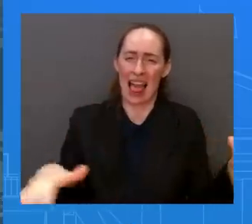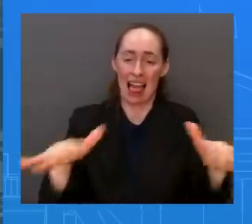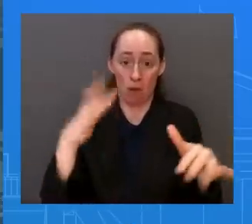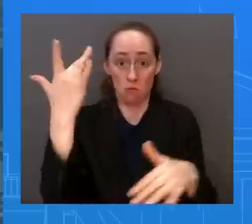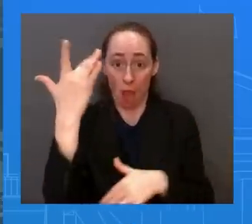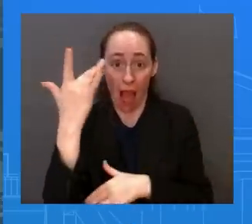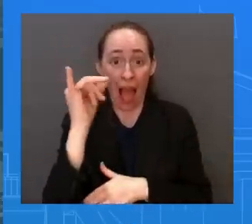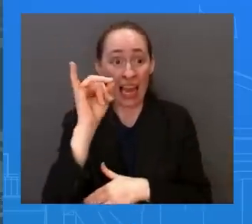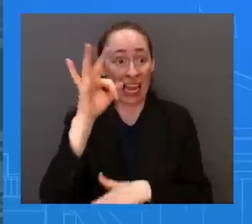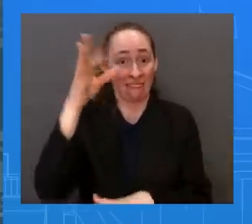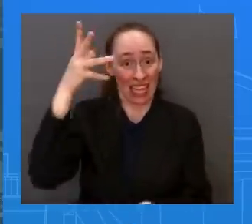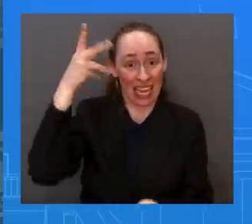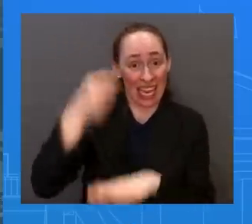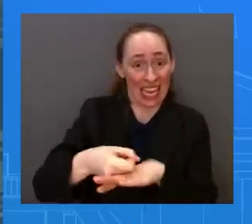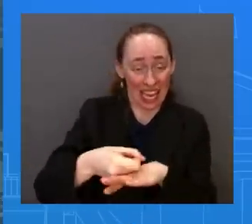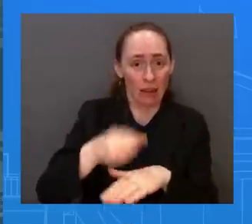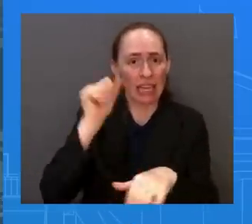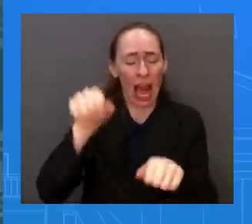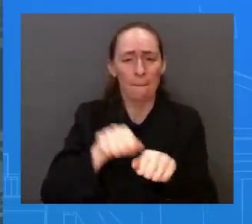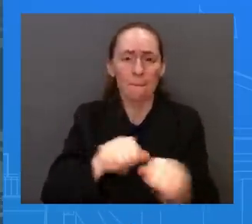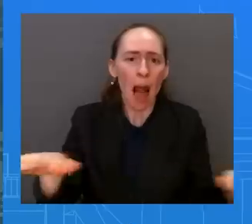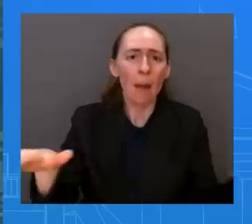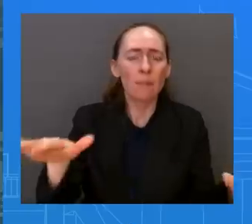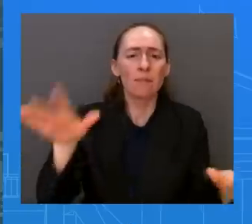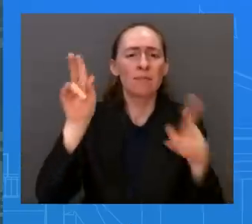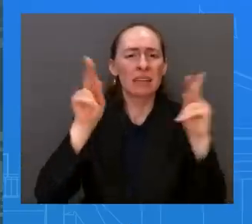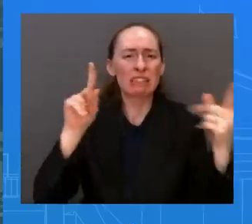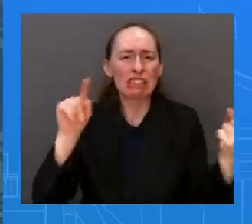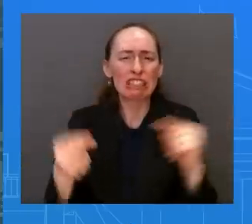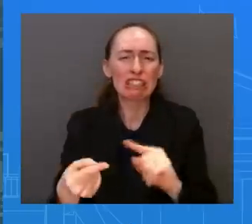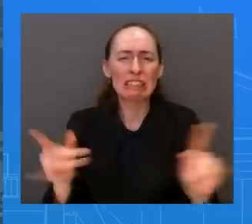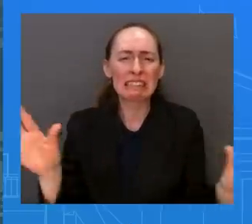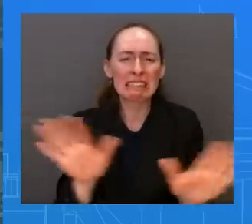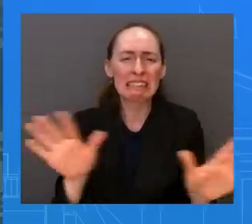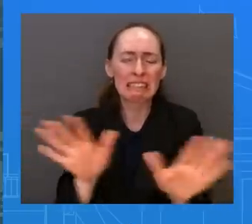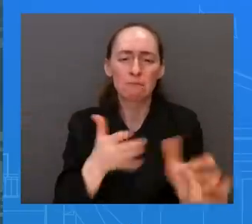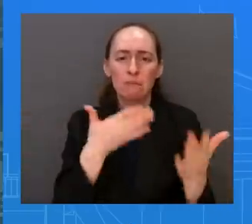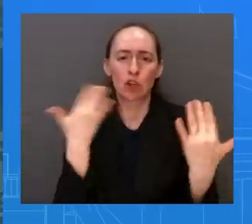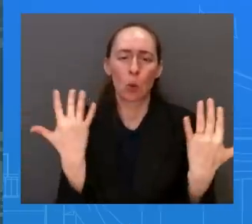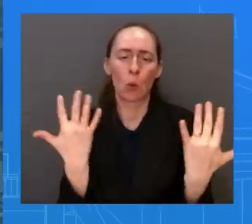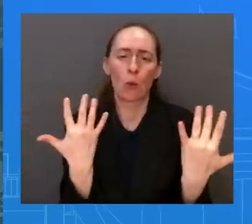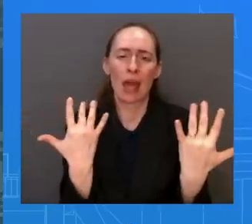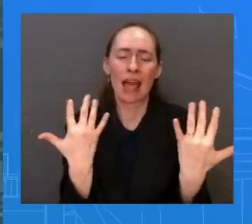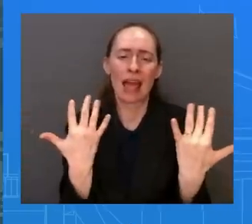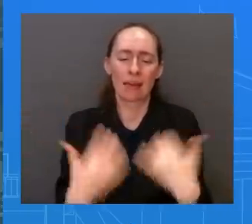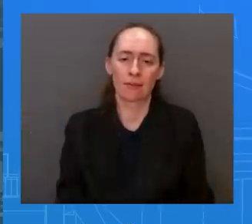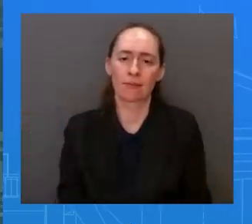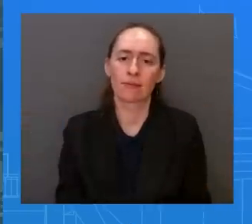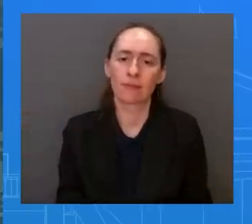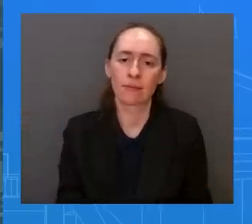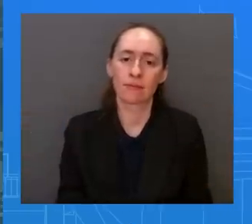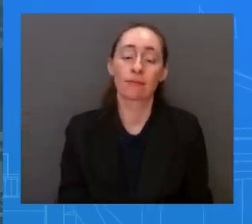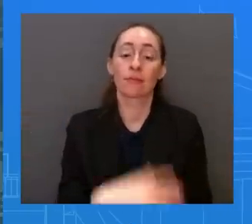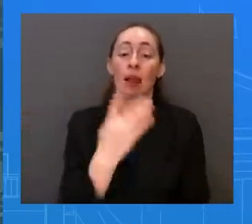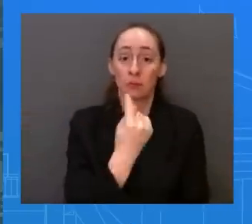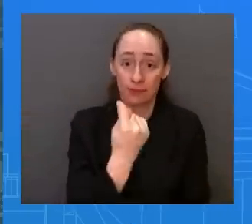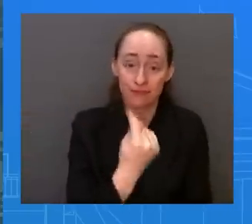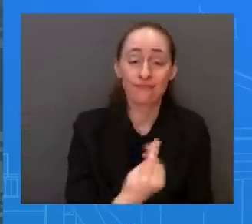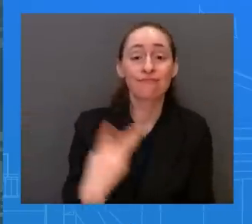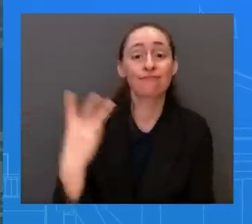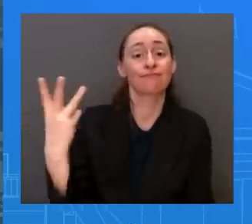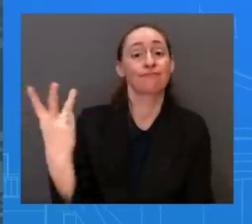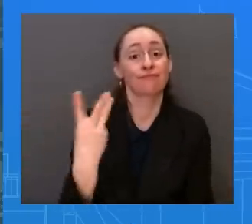over land in Alaska, Canada, or the continental United States. On Wednesday, the president directed the military to take it down at the